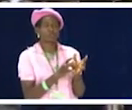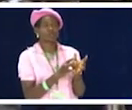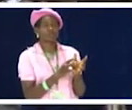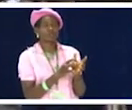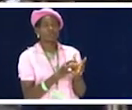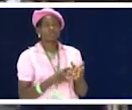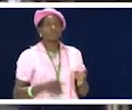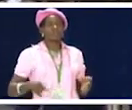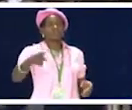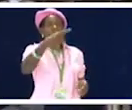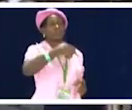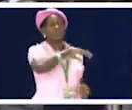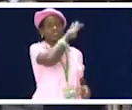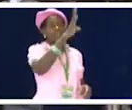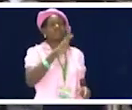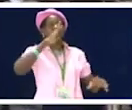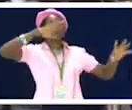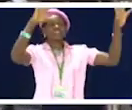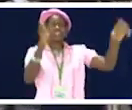you will never be kidnapped.